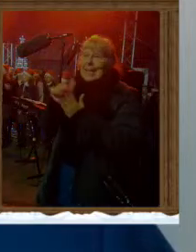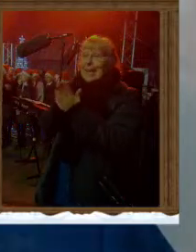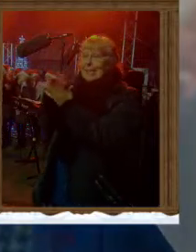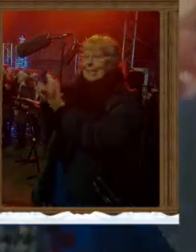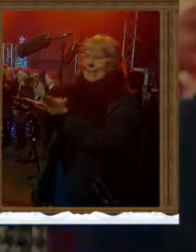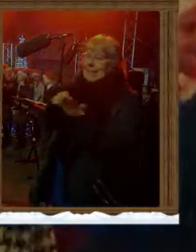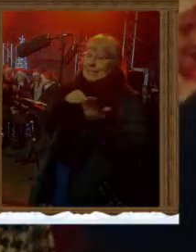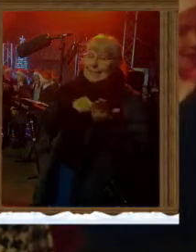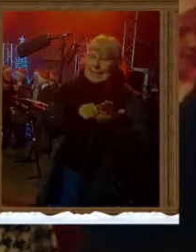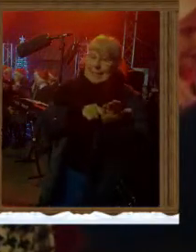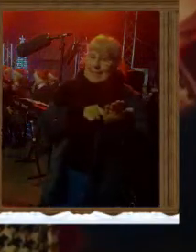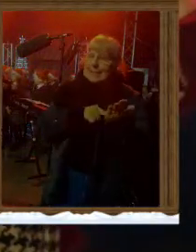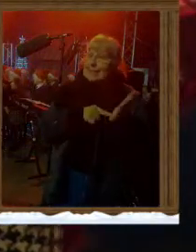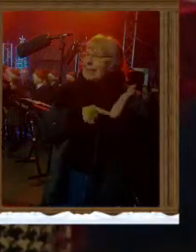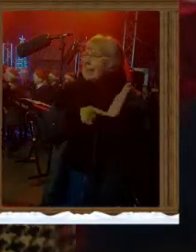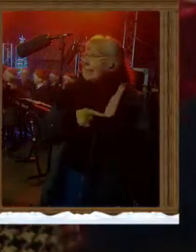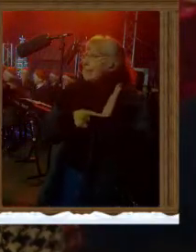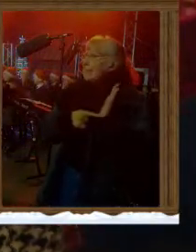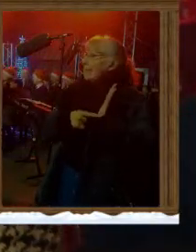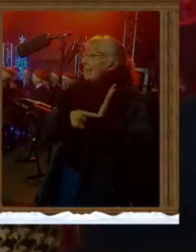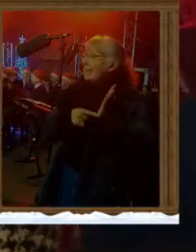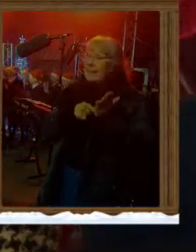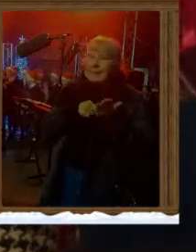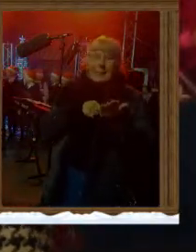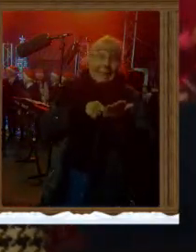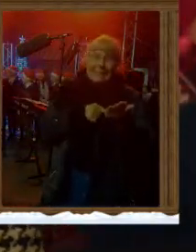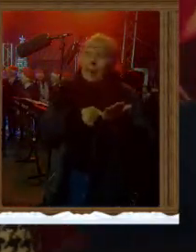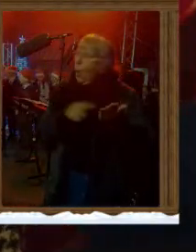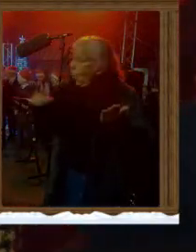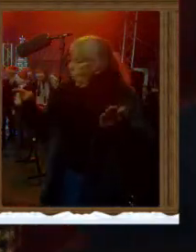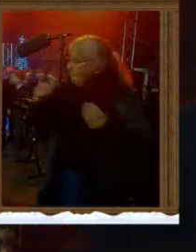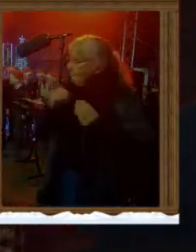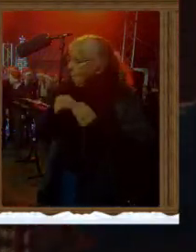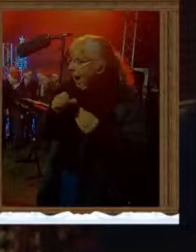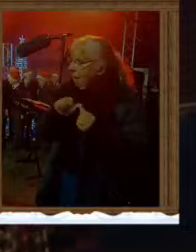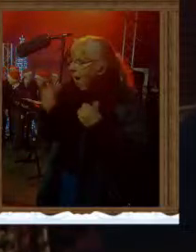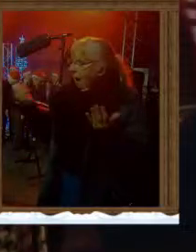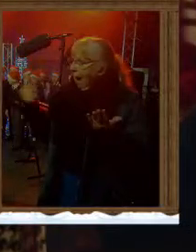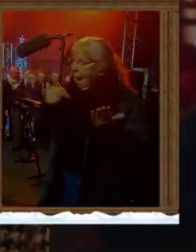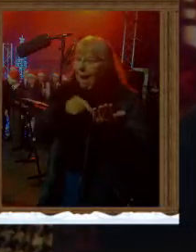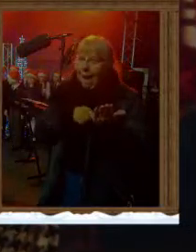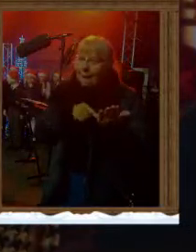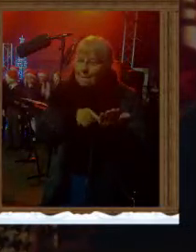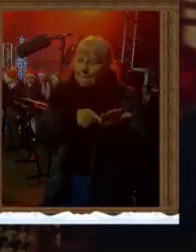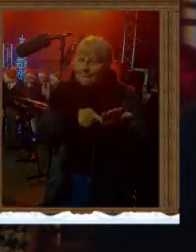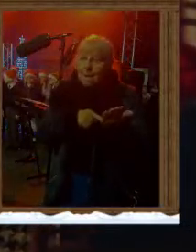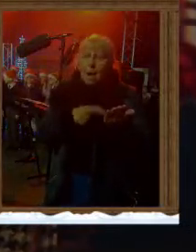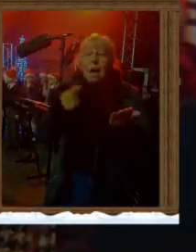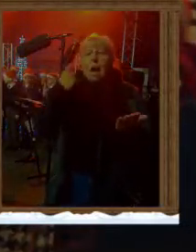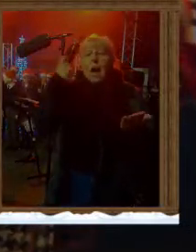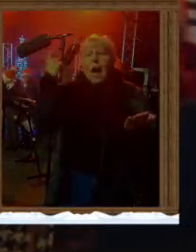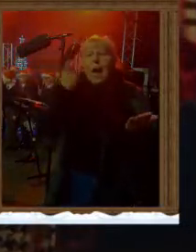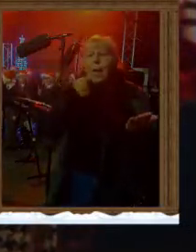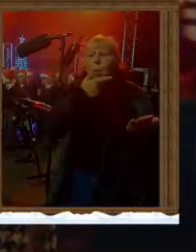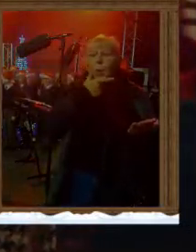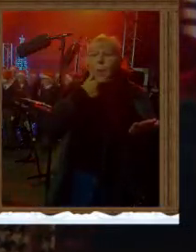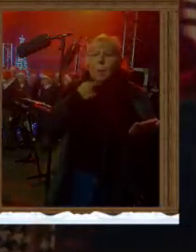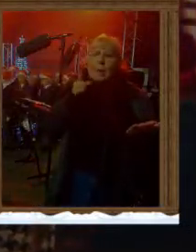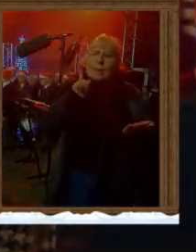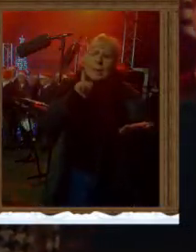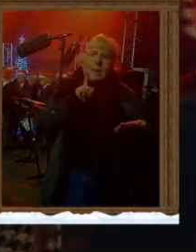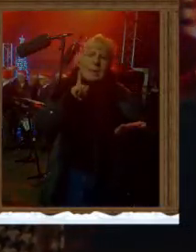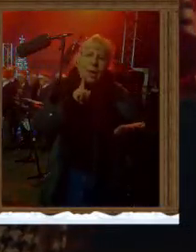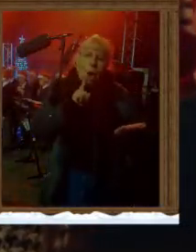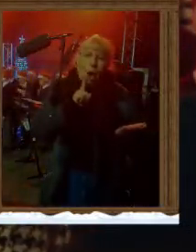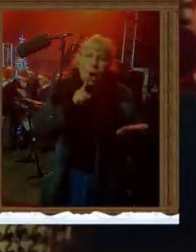is. Oh, right. So Barra's got the naughty and nice list in his possession. What do you reckon? I wonder, boys and girls. What do you reckon?